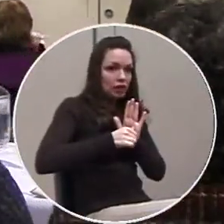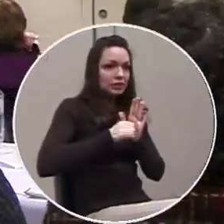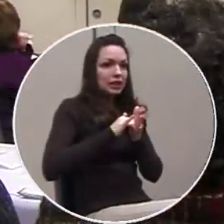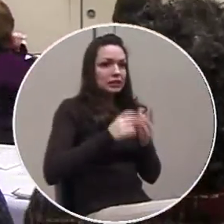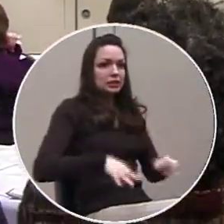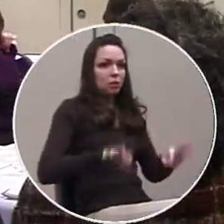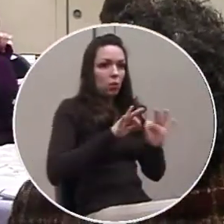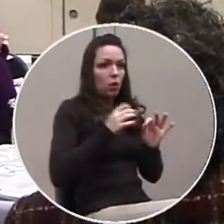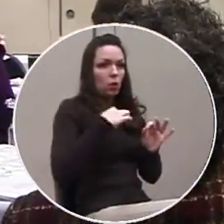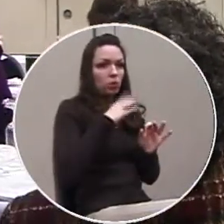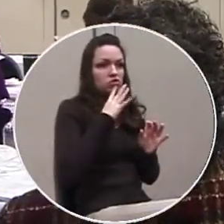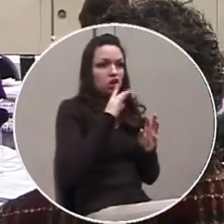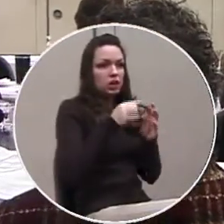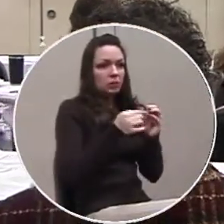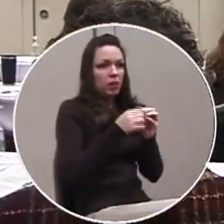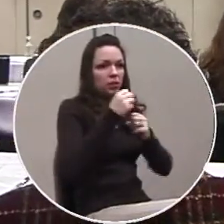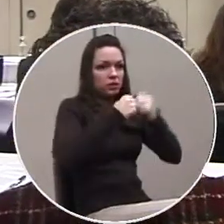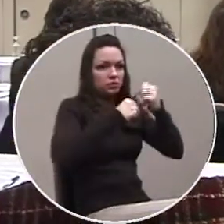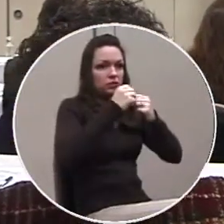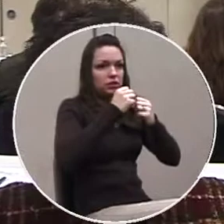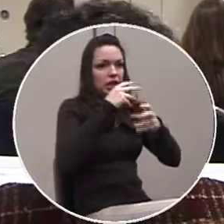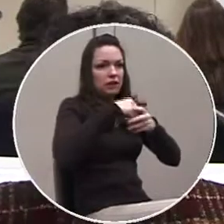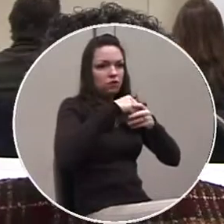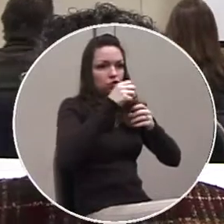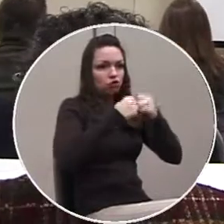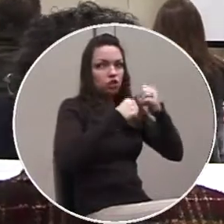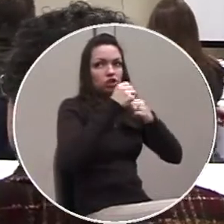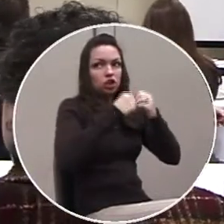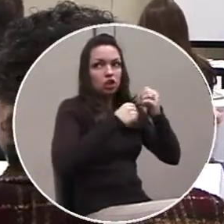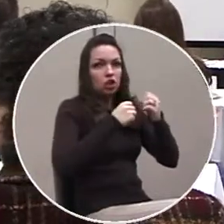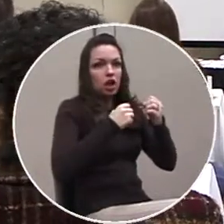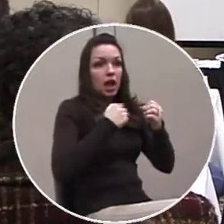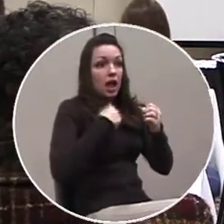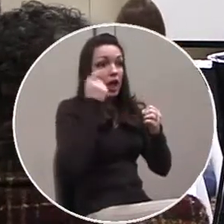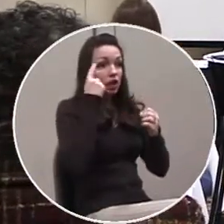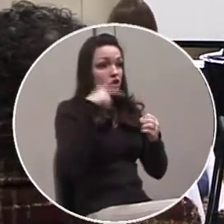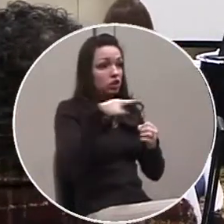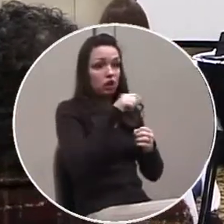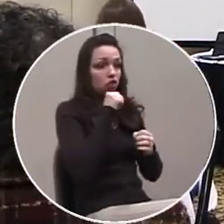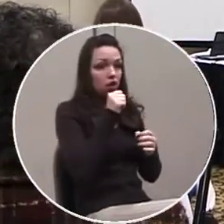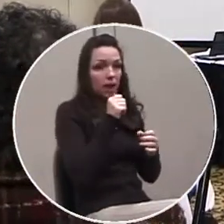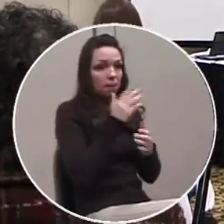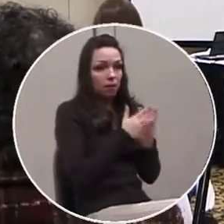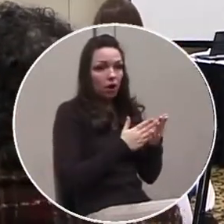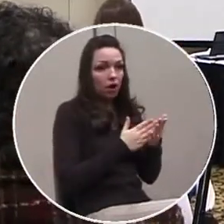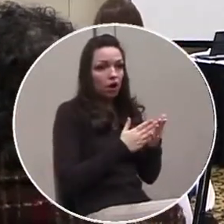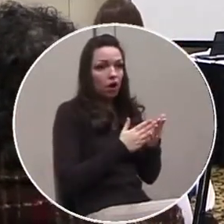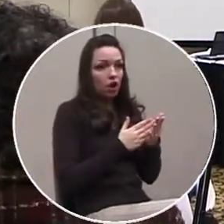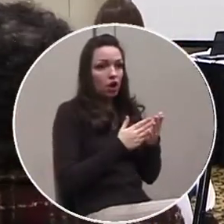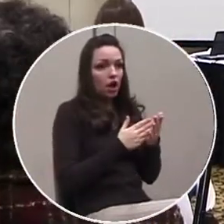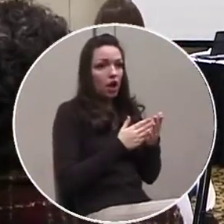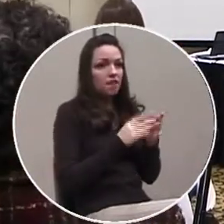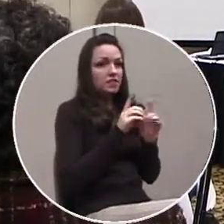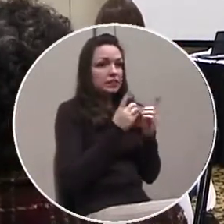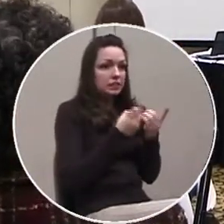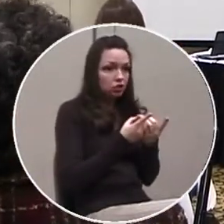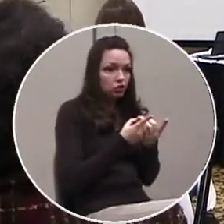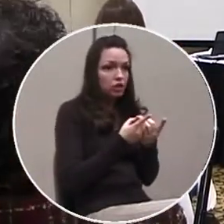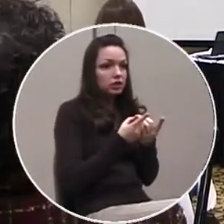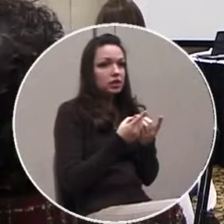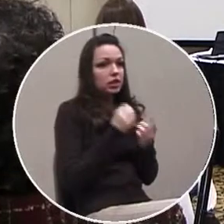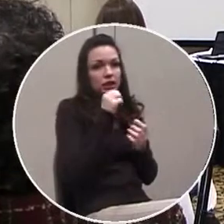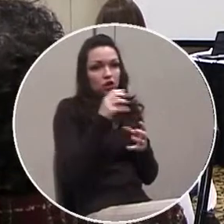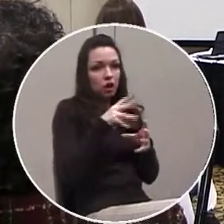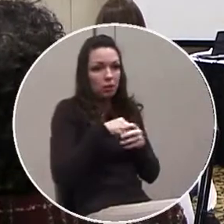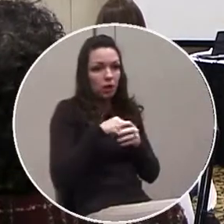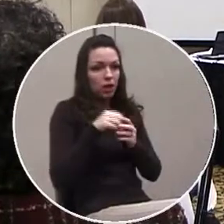about infrastructure, very, very briefly, I understand that you are not part, in most cases, of the district in a way, or the buildings in a